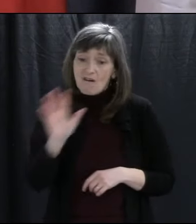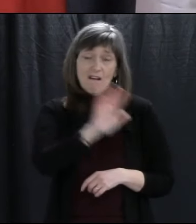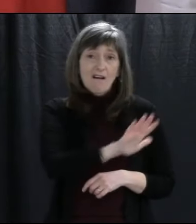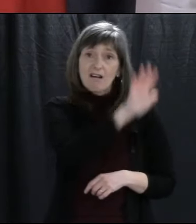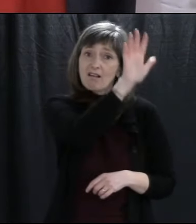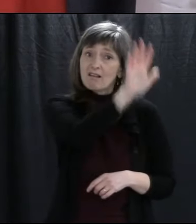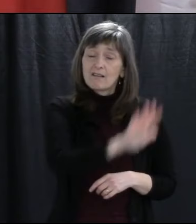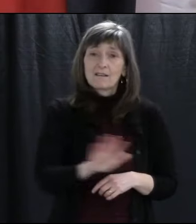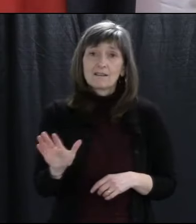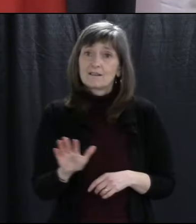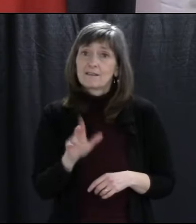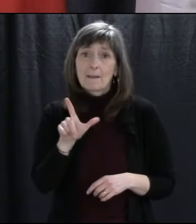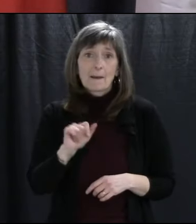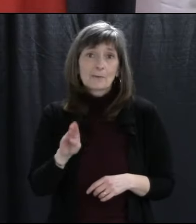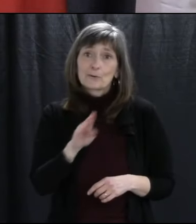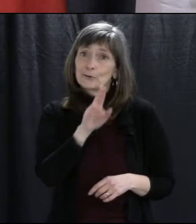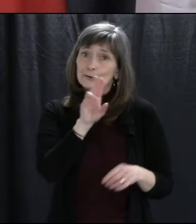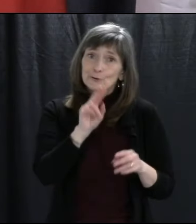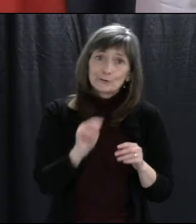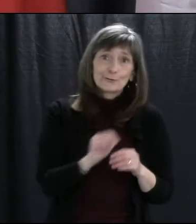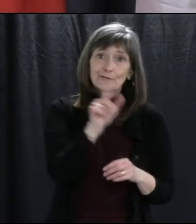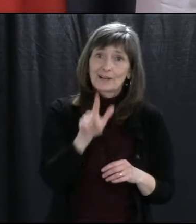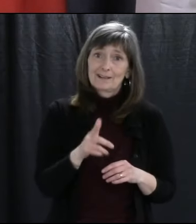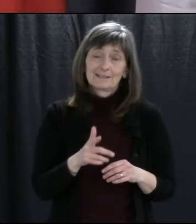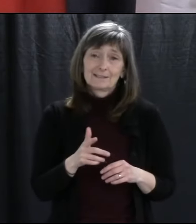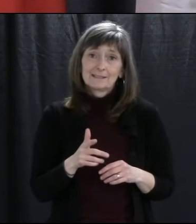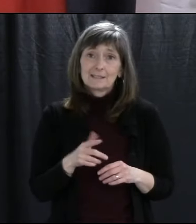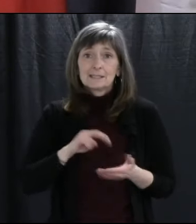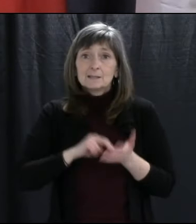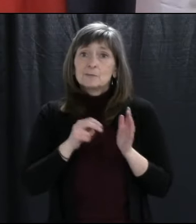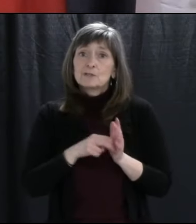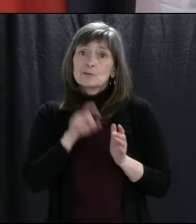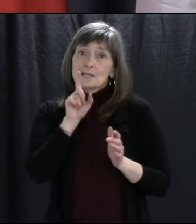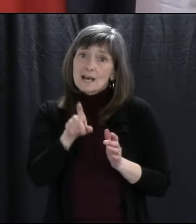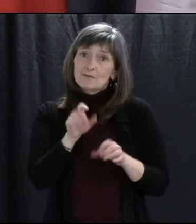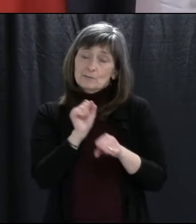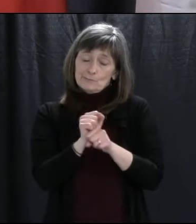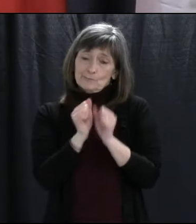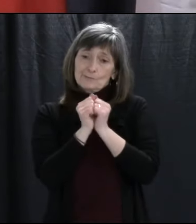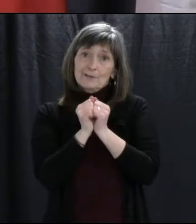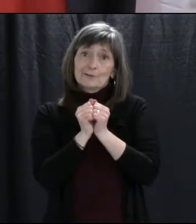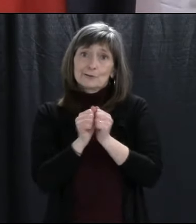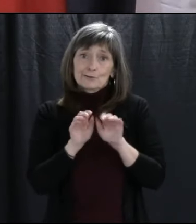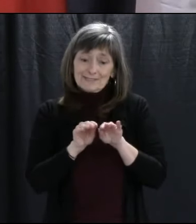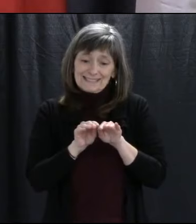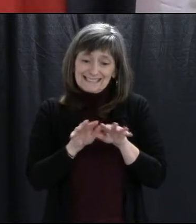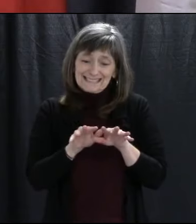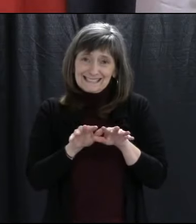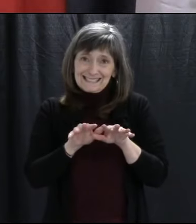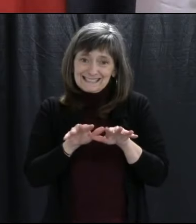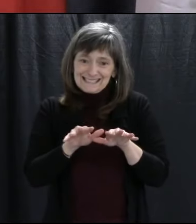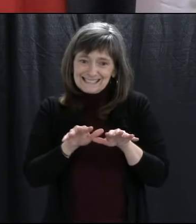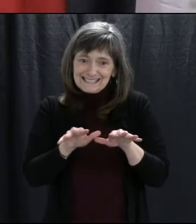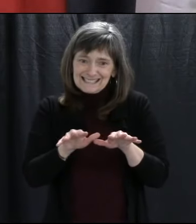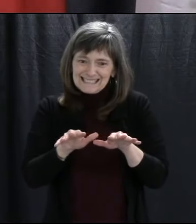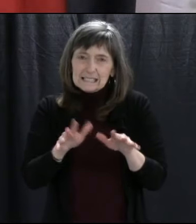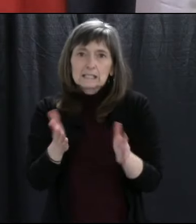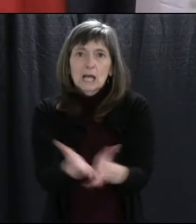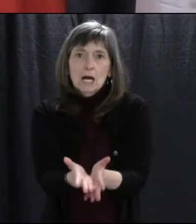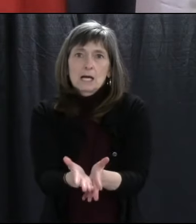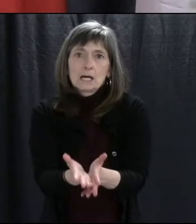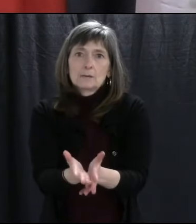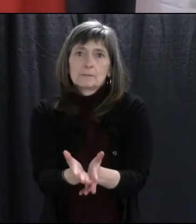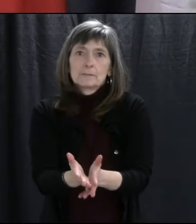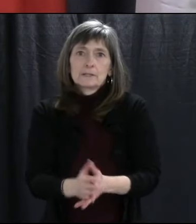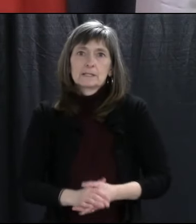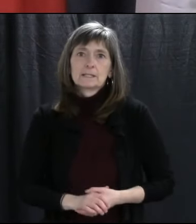do everything that we can as a community by working together to stop the spread of COVID-19 through Newfoundland and Labrador. So we